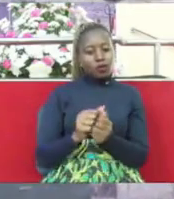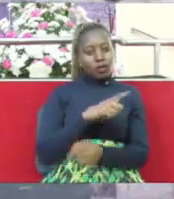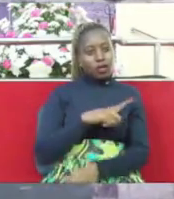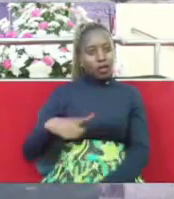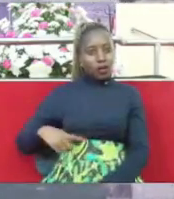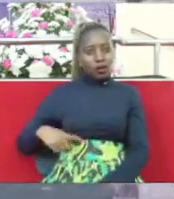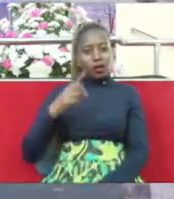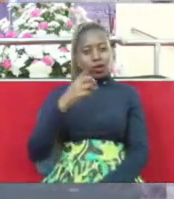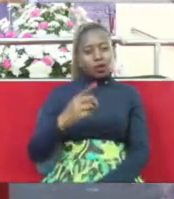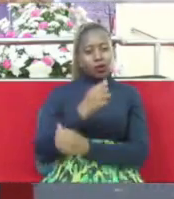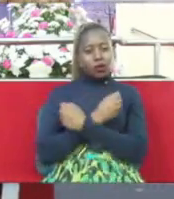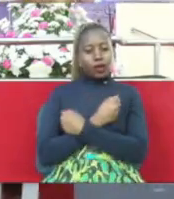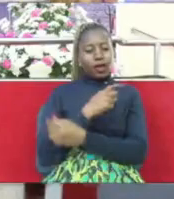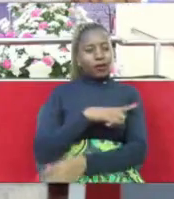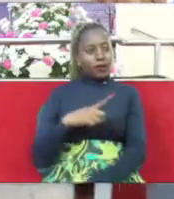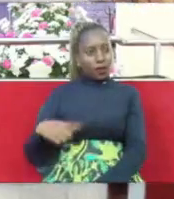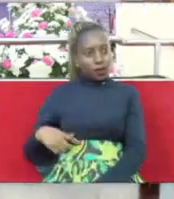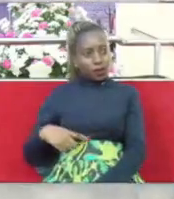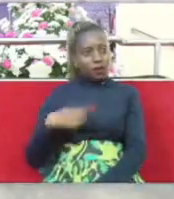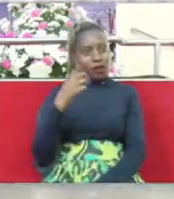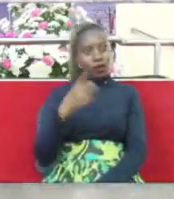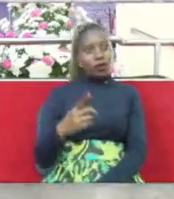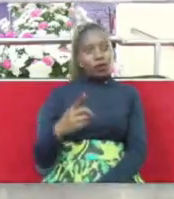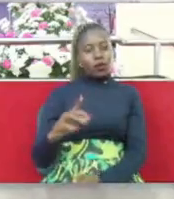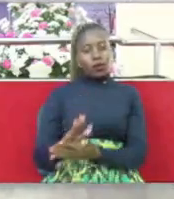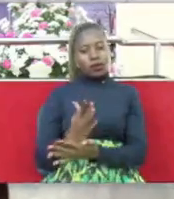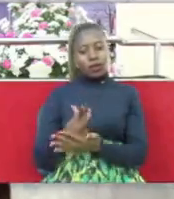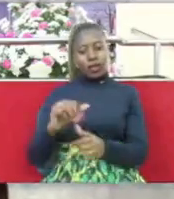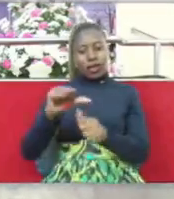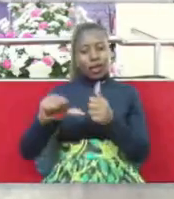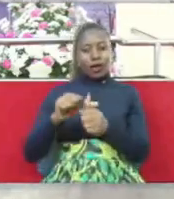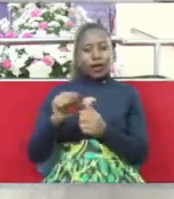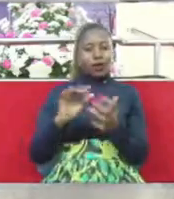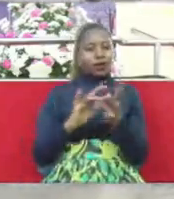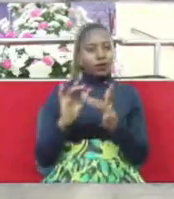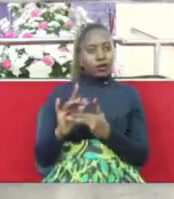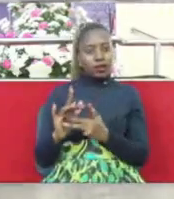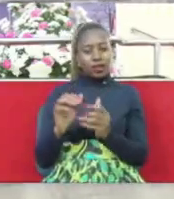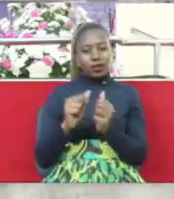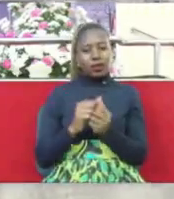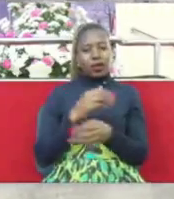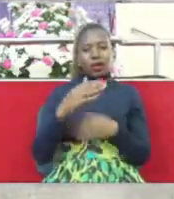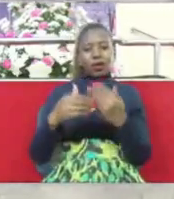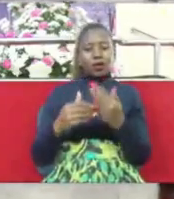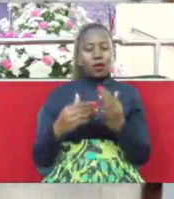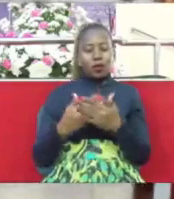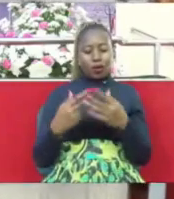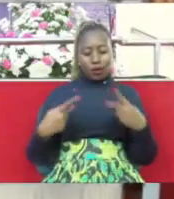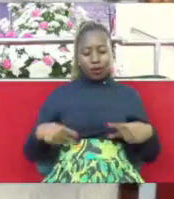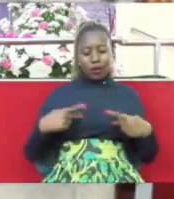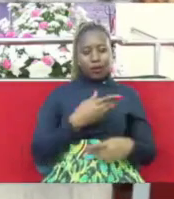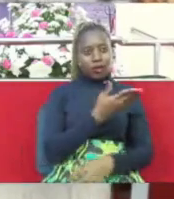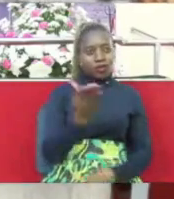loved the Lord. Na ulimpenda Bwana. You shared about the Lord Jesus Christ with everyone you came across. Na ukashiriki kuhusu Yesu kwa mtu yeyote